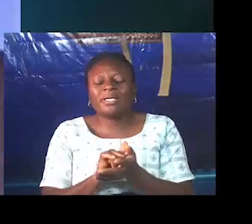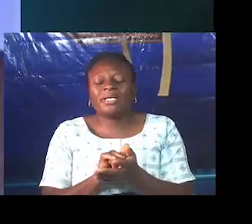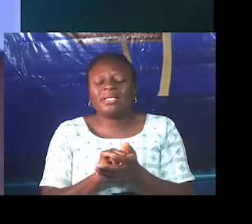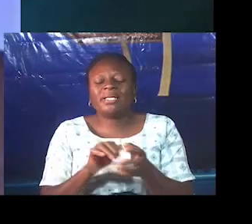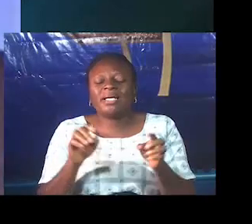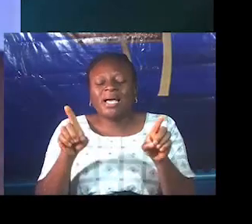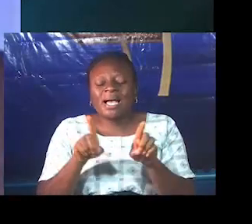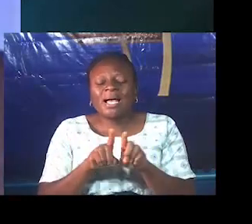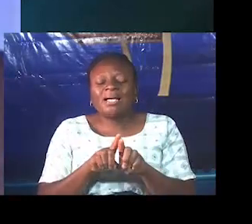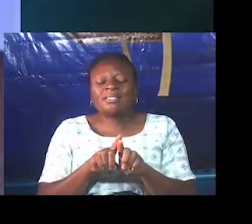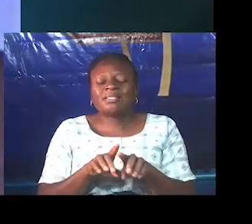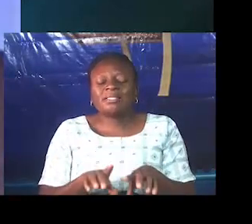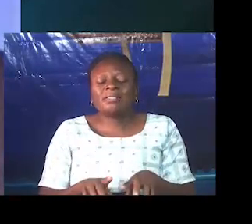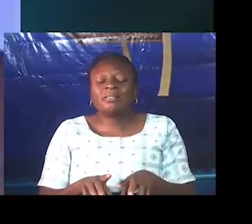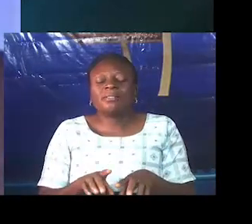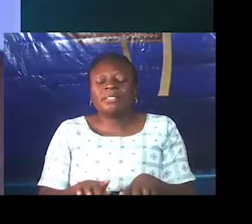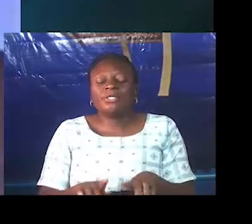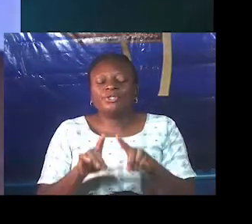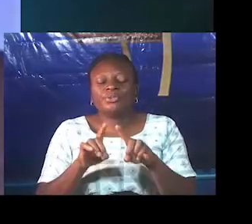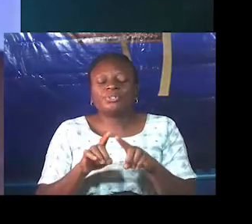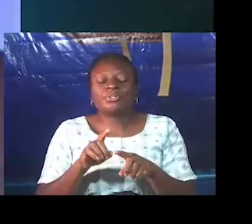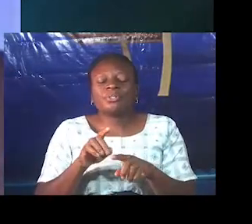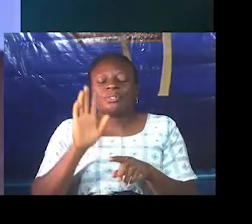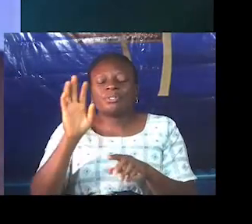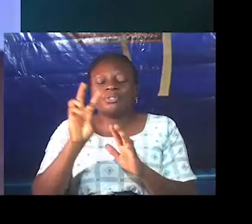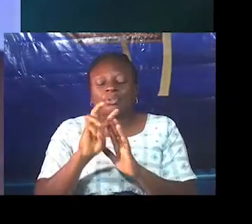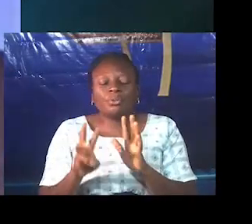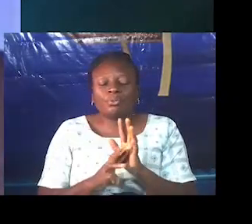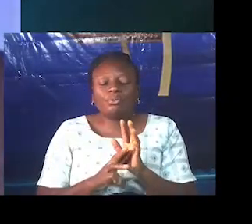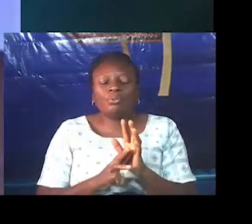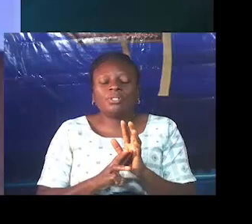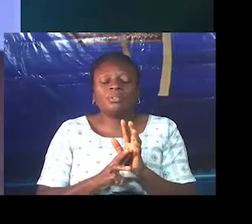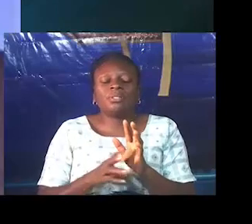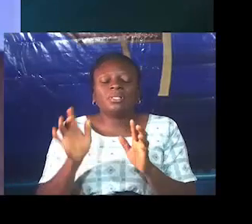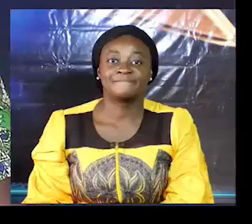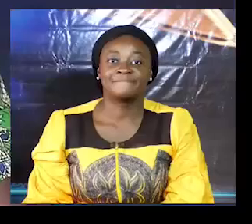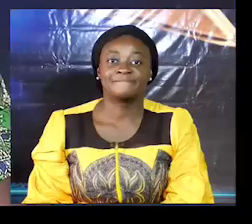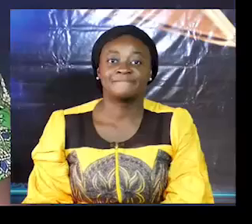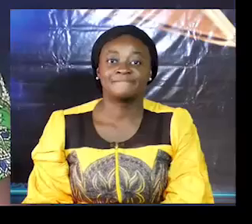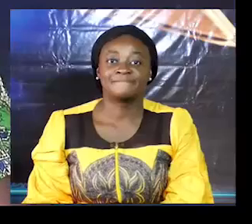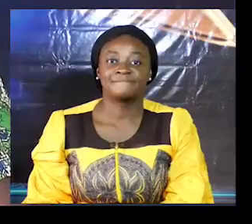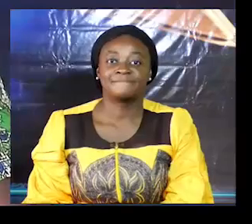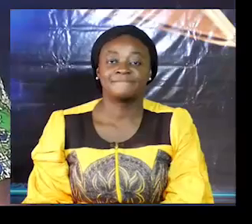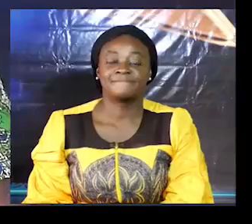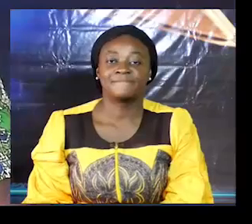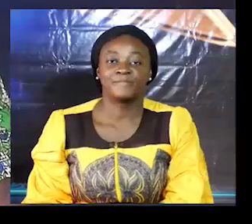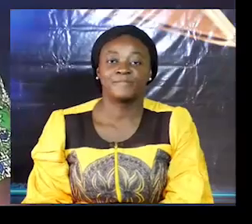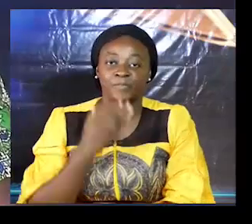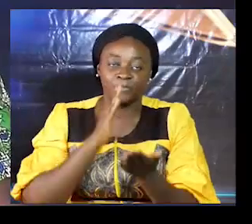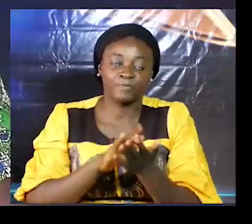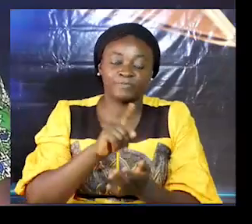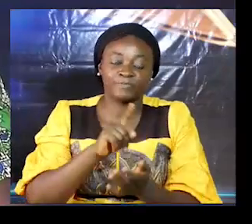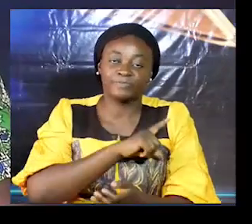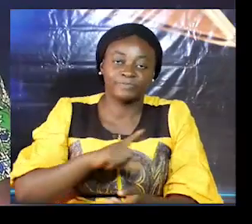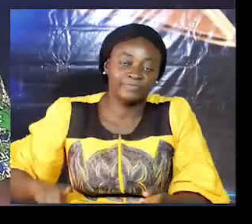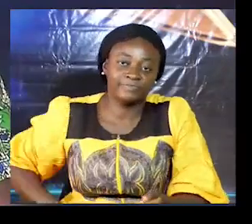will and by your word. Thank you for hearing us. In Jesus' name, we are prayed. Amen. Praise the Lord.